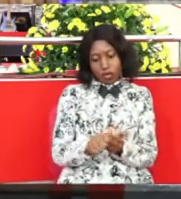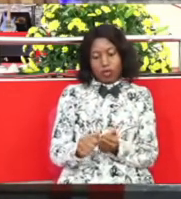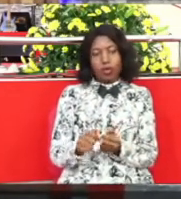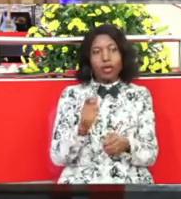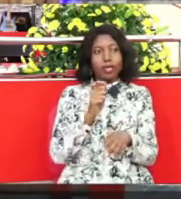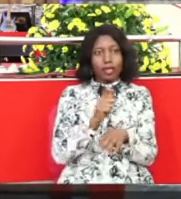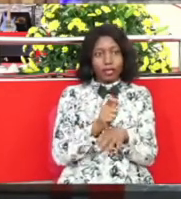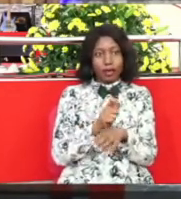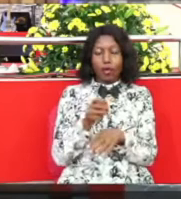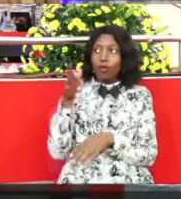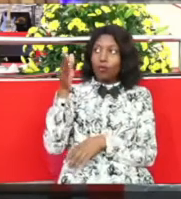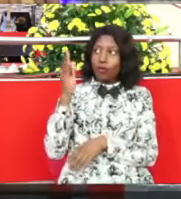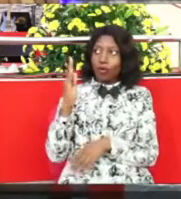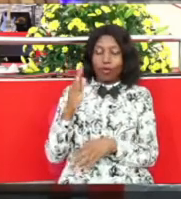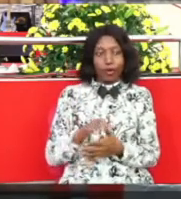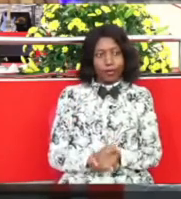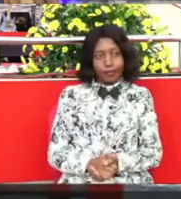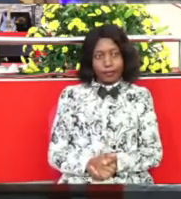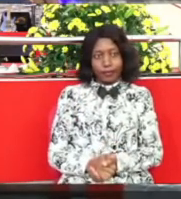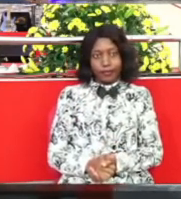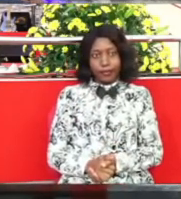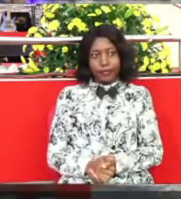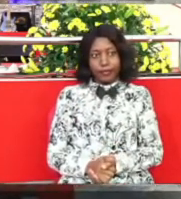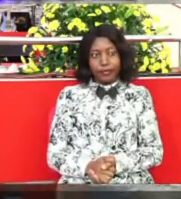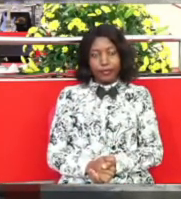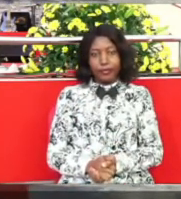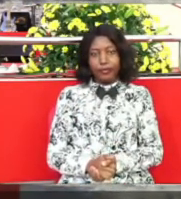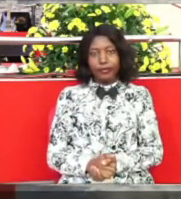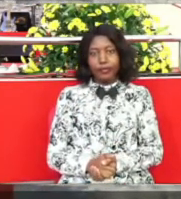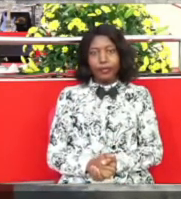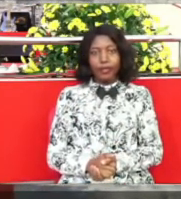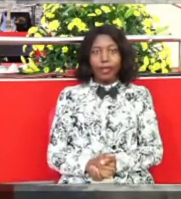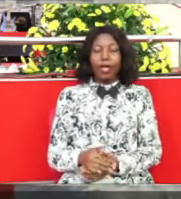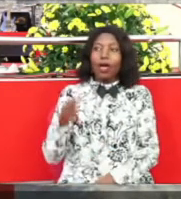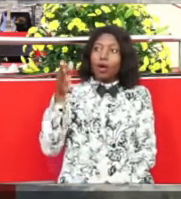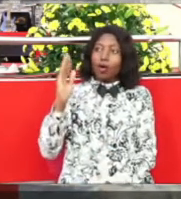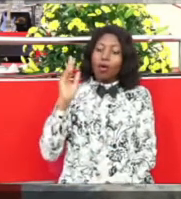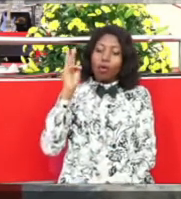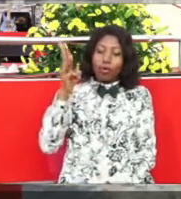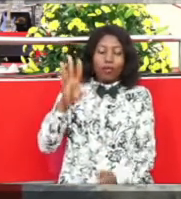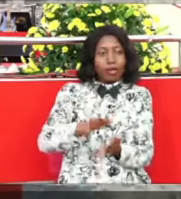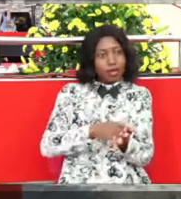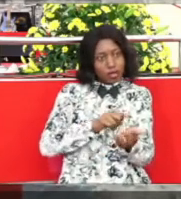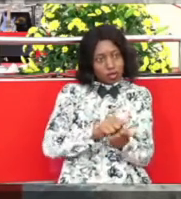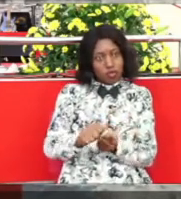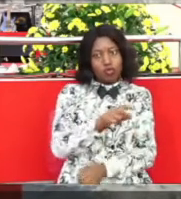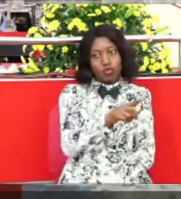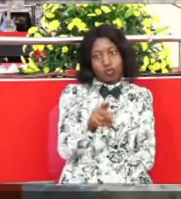yoyote atakai dhihaki ama atakai tumia vibaya hekalu, God will destroy him.